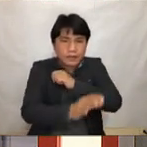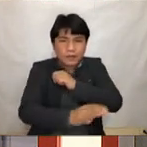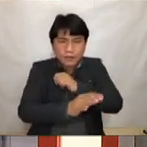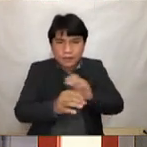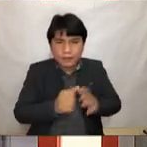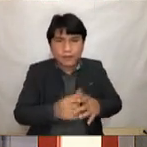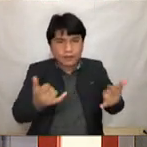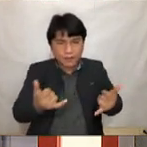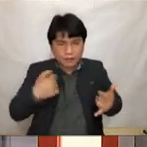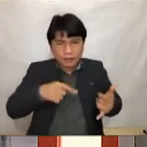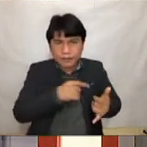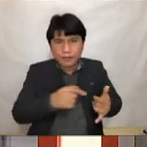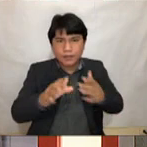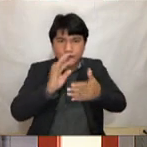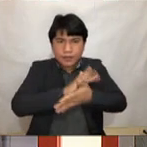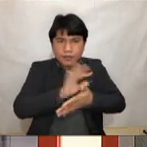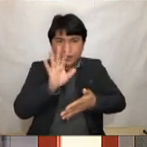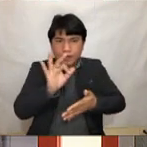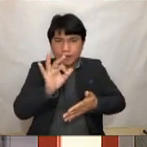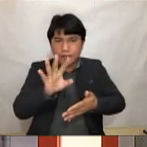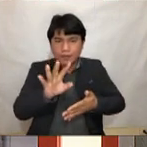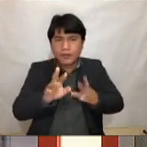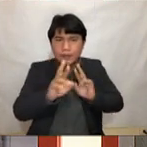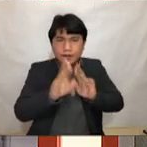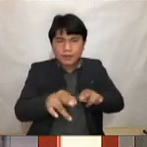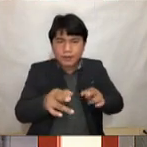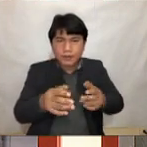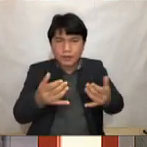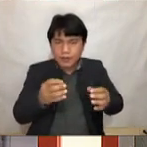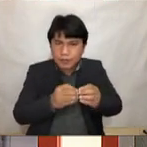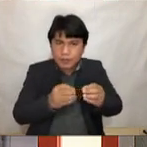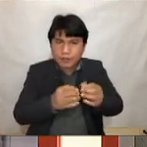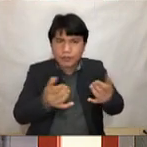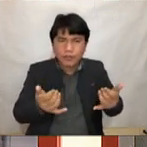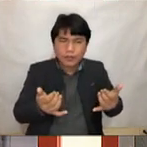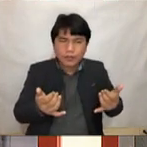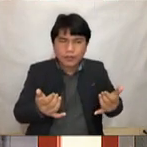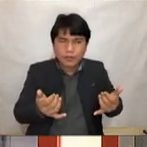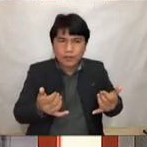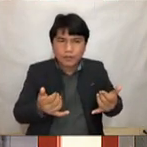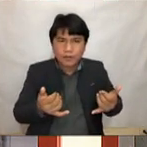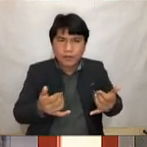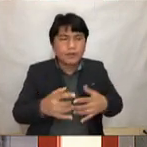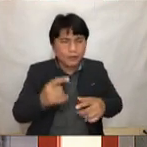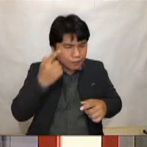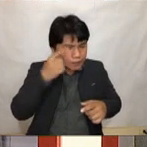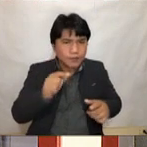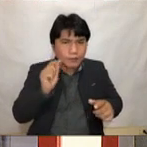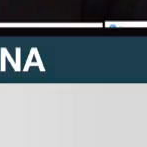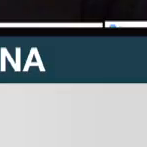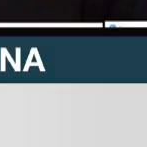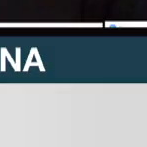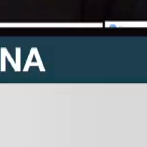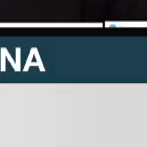we in the COVID-19 pandemic response? To answer these and more is Dean Ronald Mendoza of the Ateneo School of Government. Dean Mendoza, thank you so much